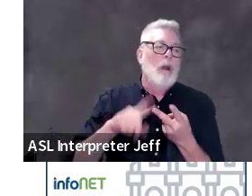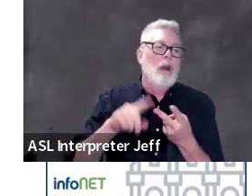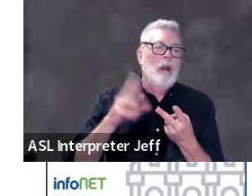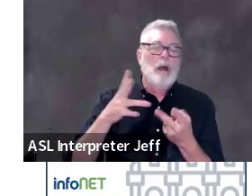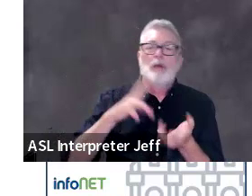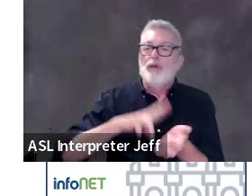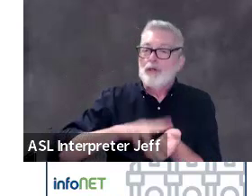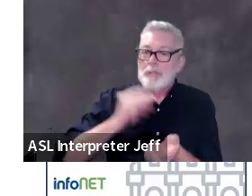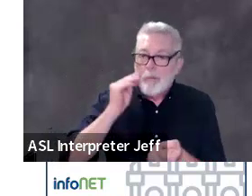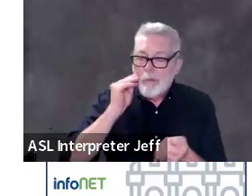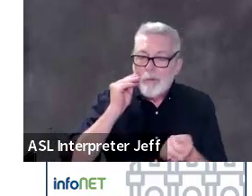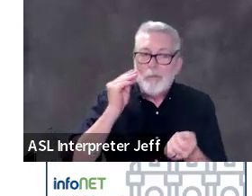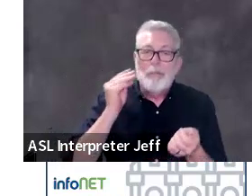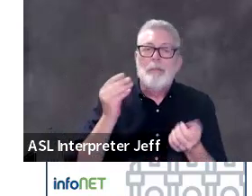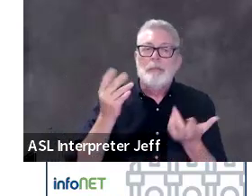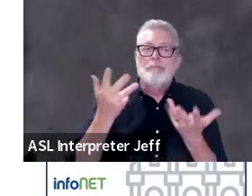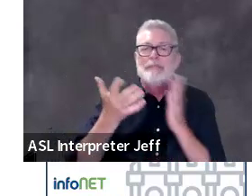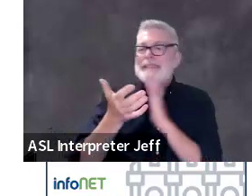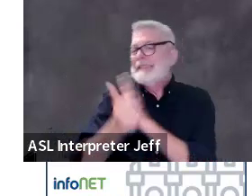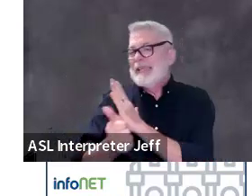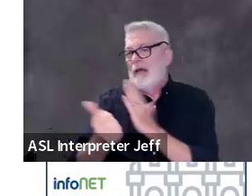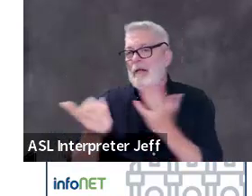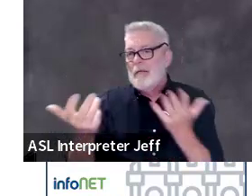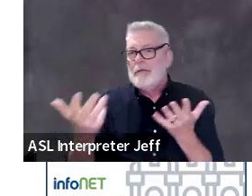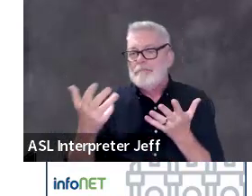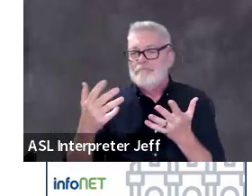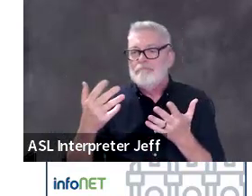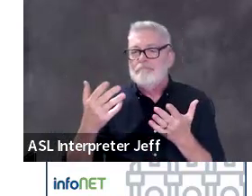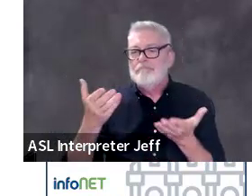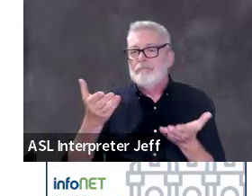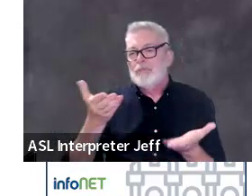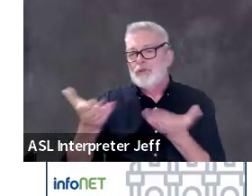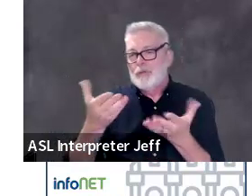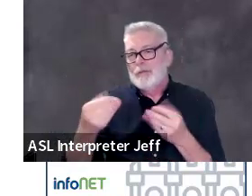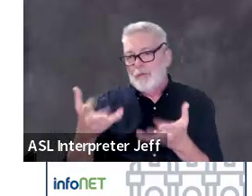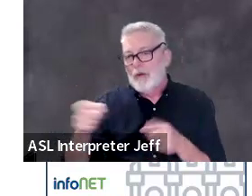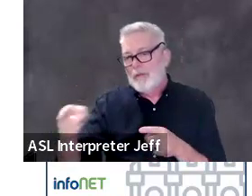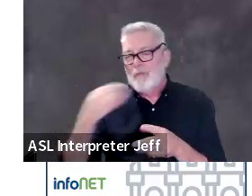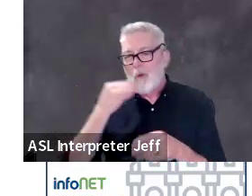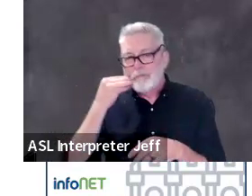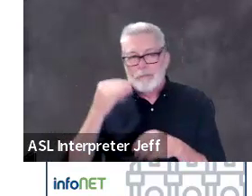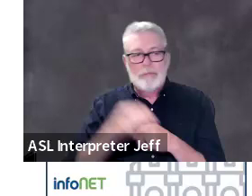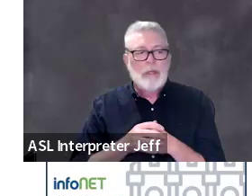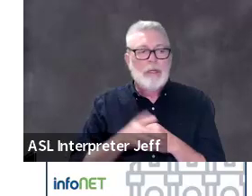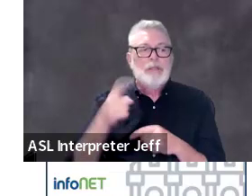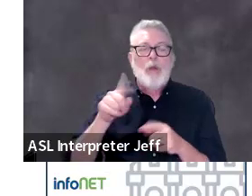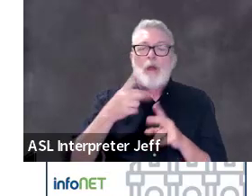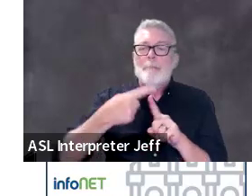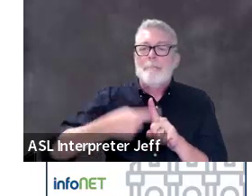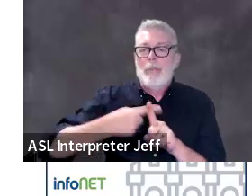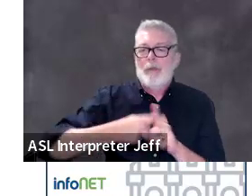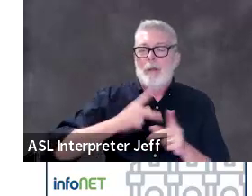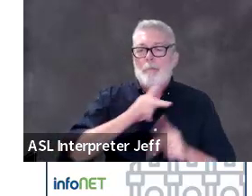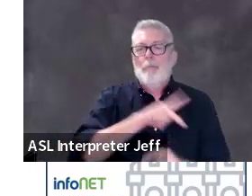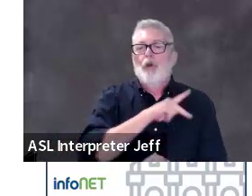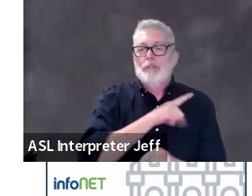nursing facilities or skills facilities. So their monthly personal needs